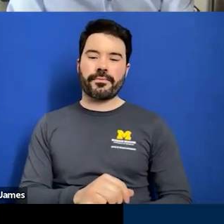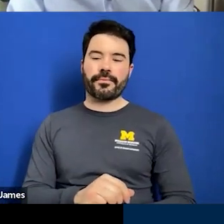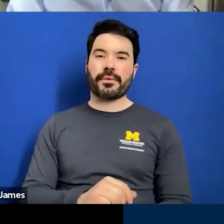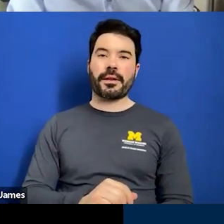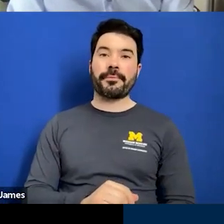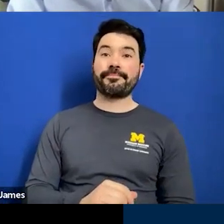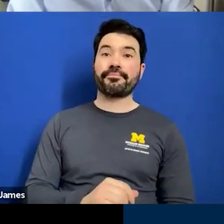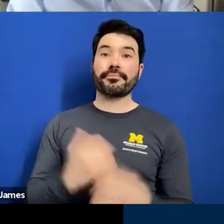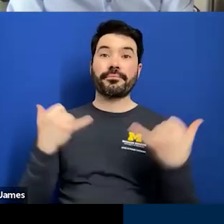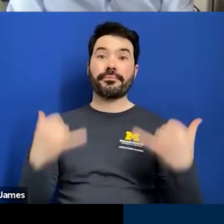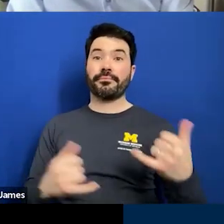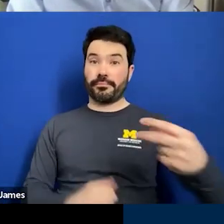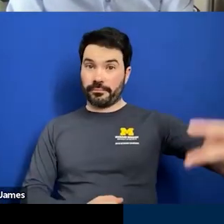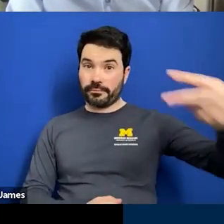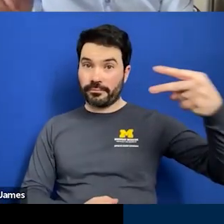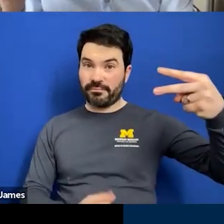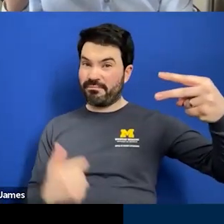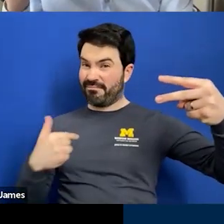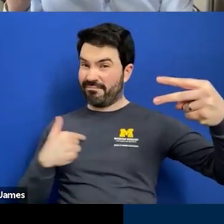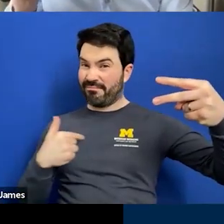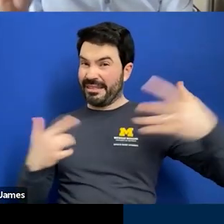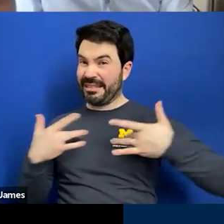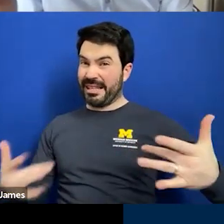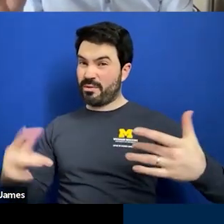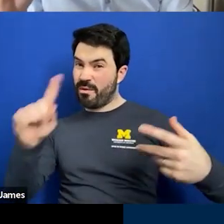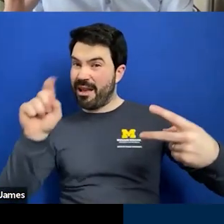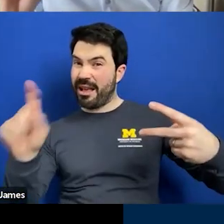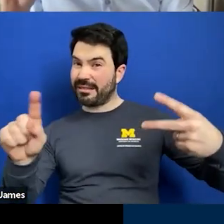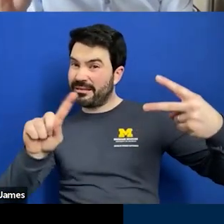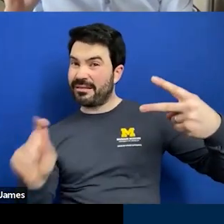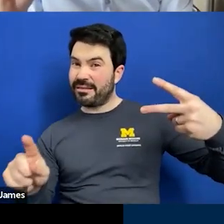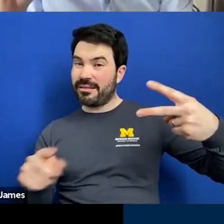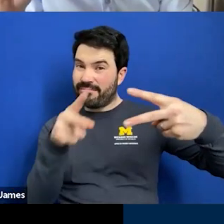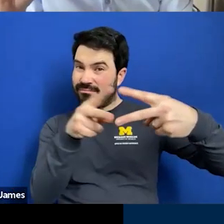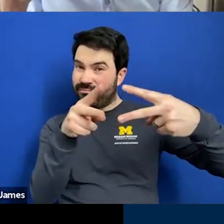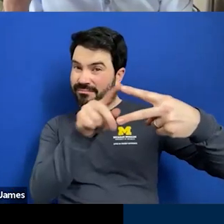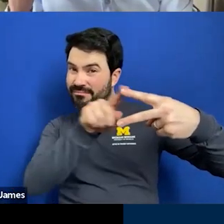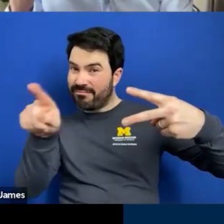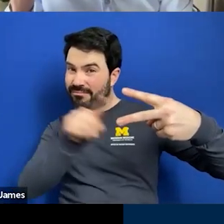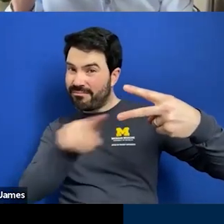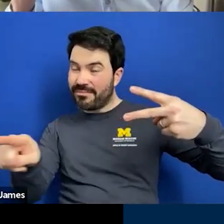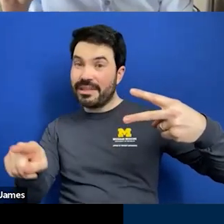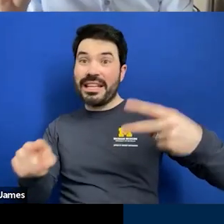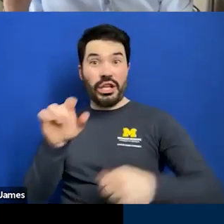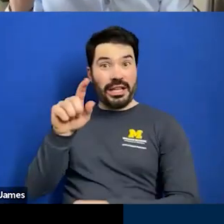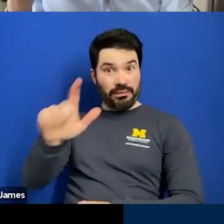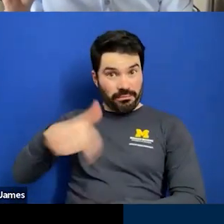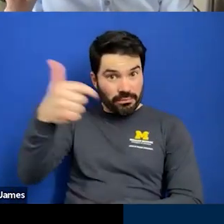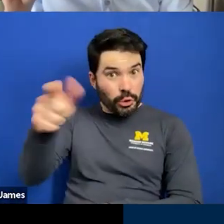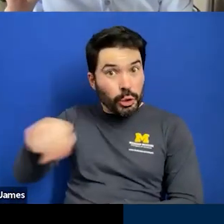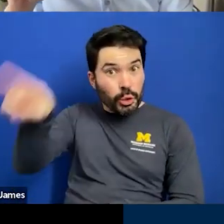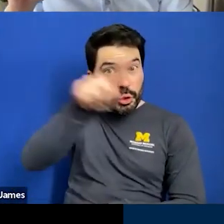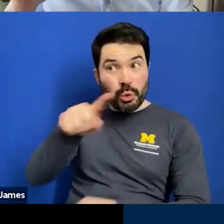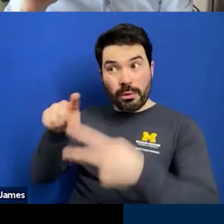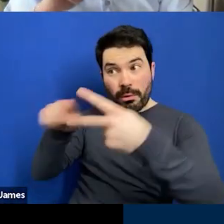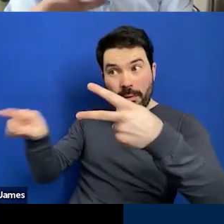these are the 2 questions that I ask. These are like, if you ask these 2 questions, you will pick up on most